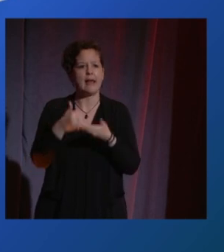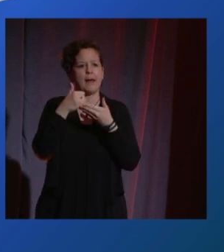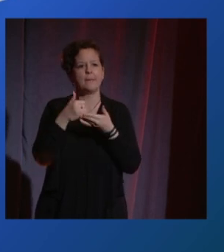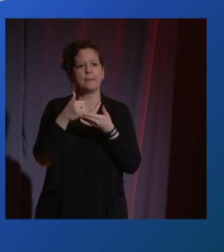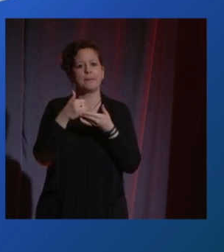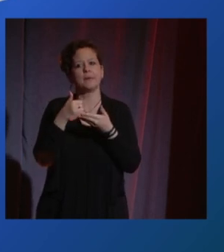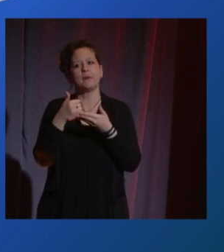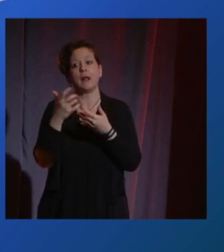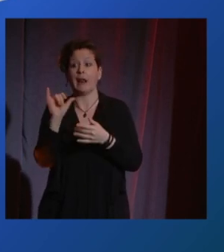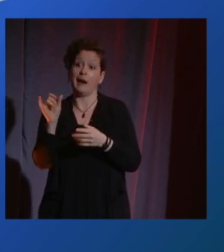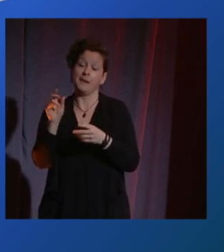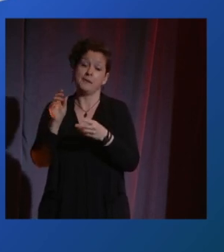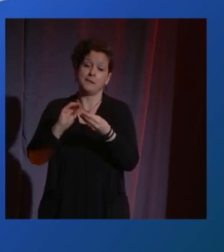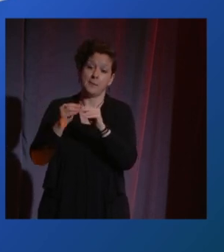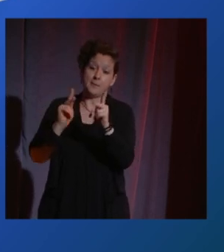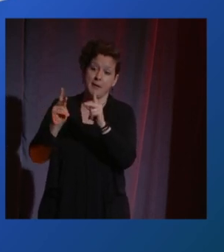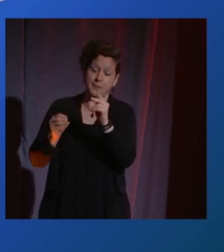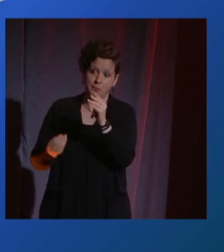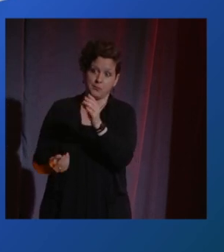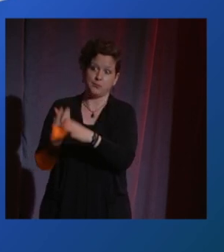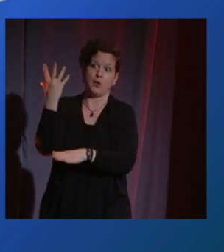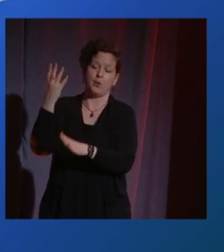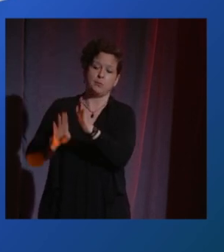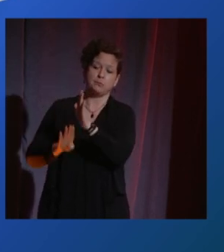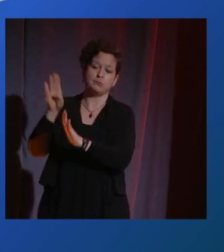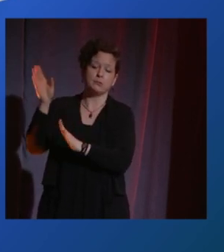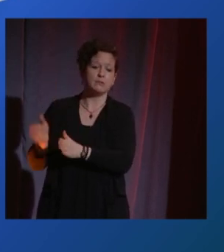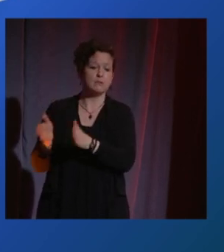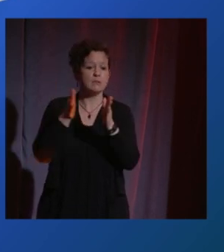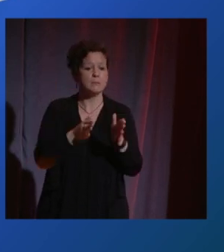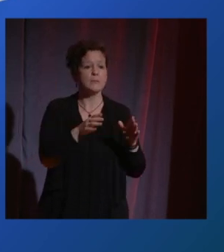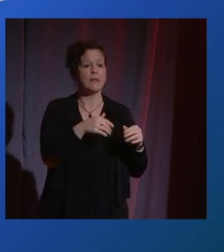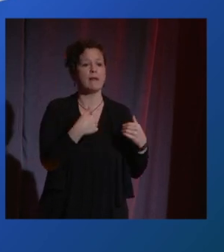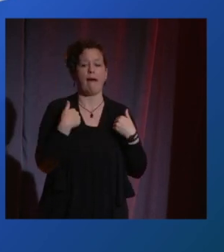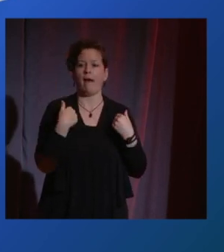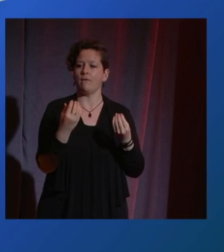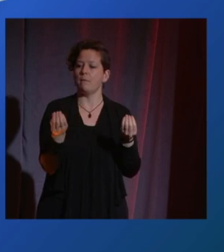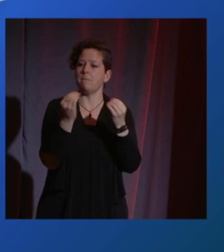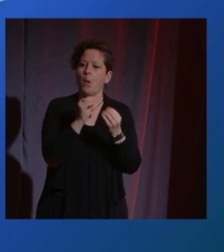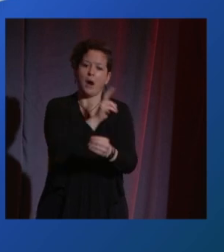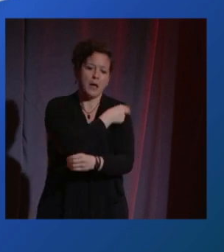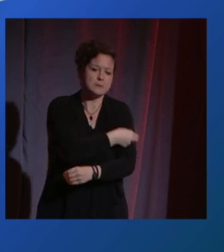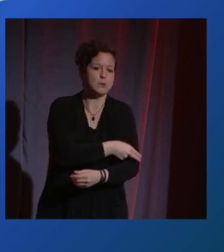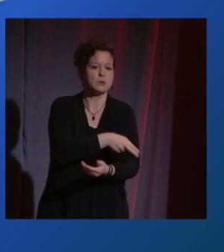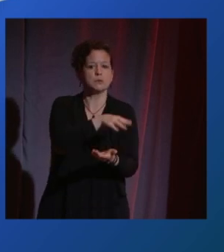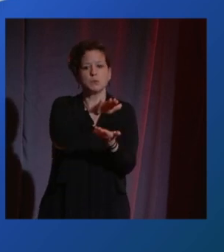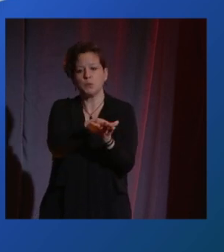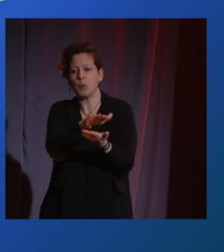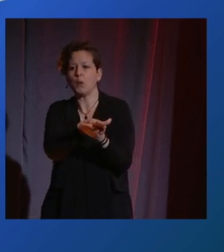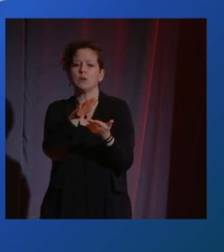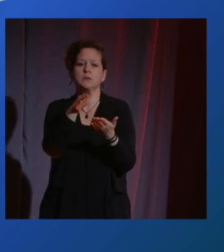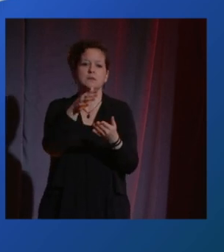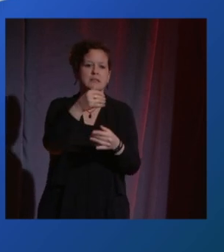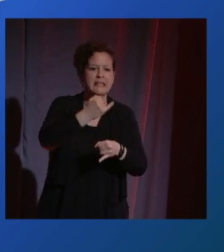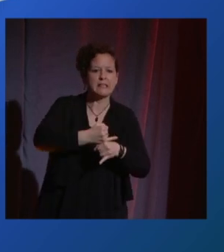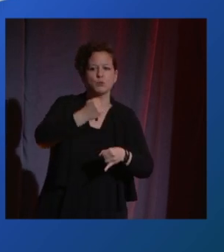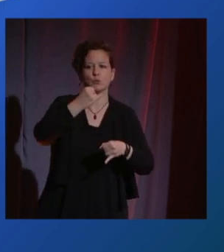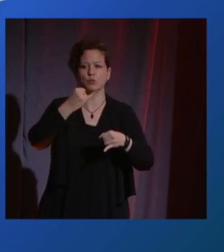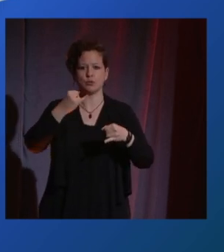and and uh you know we've got Hospital Systems we've got education systems we have Institution s we have